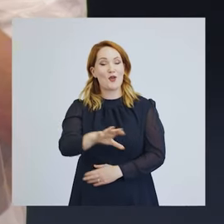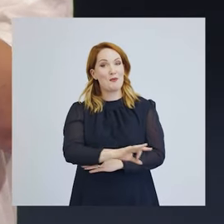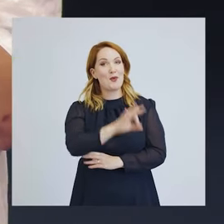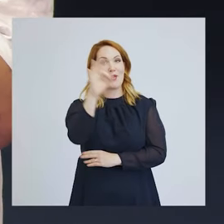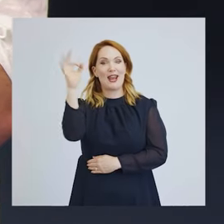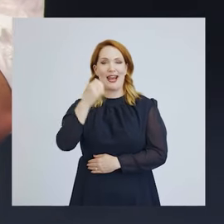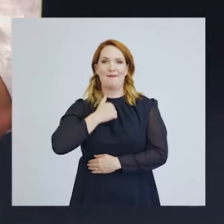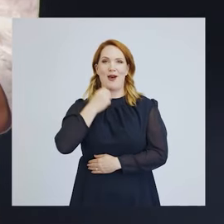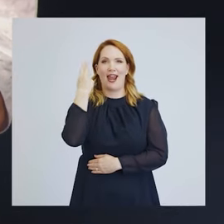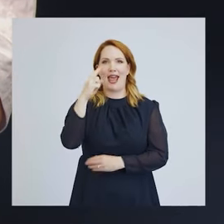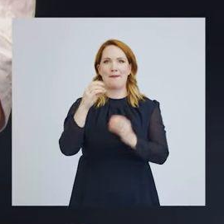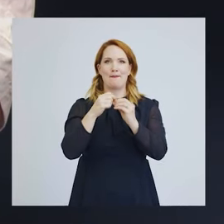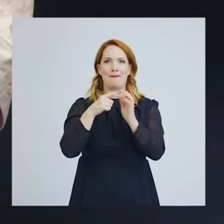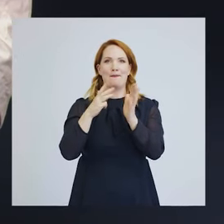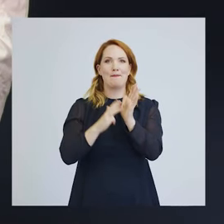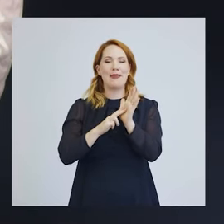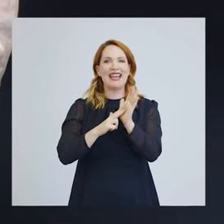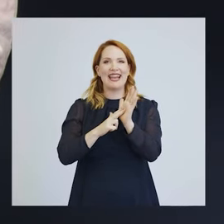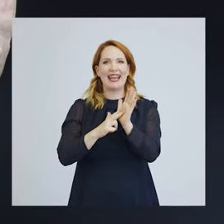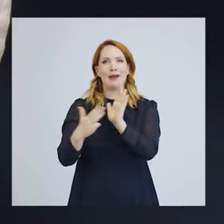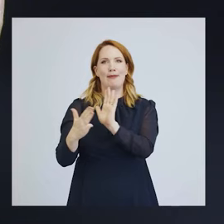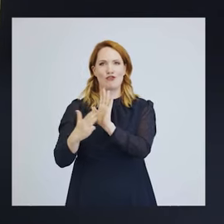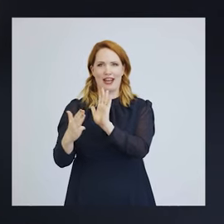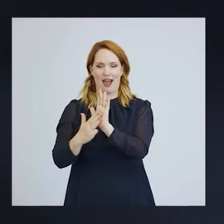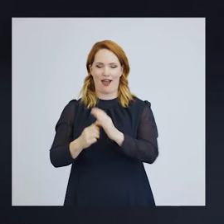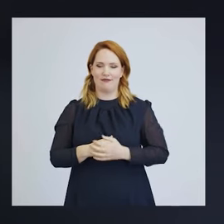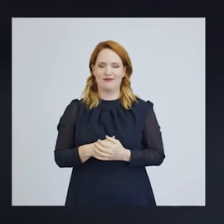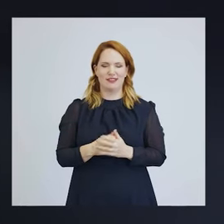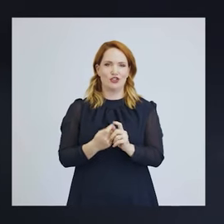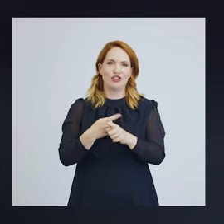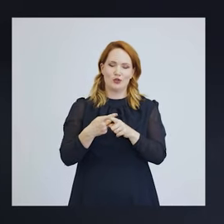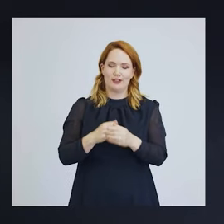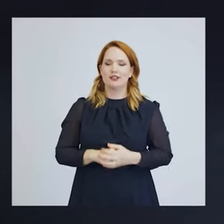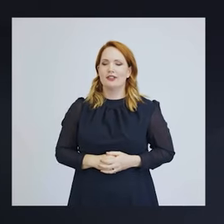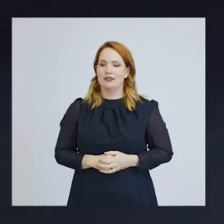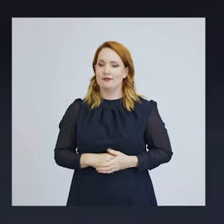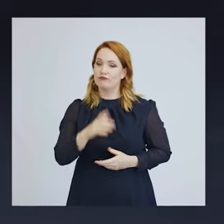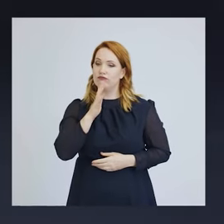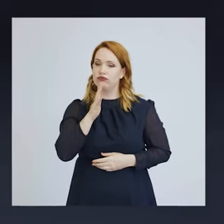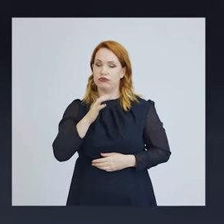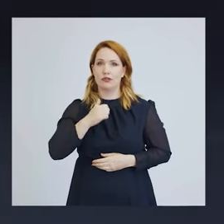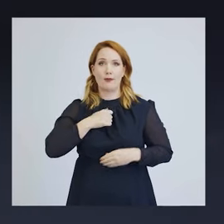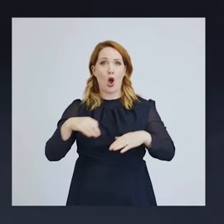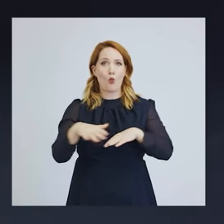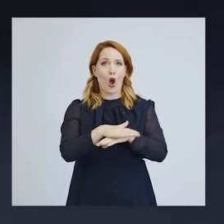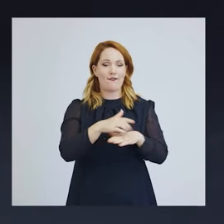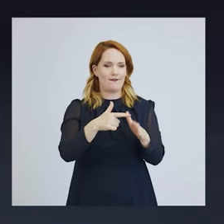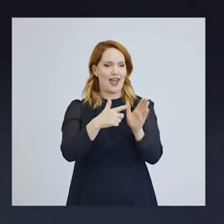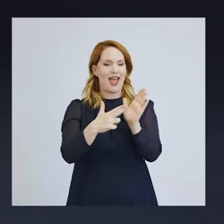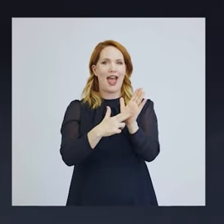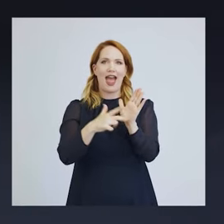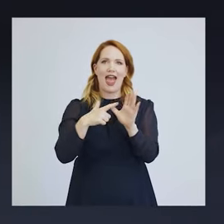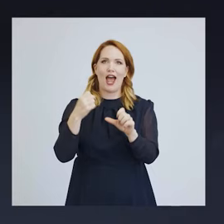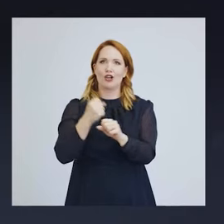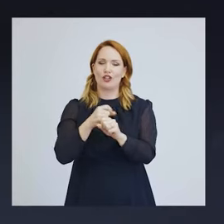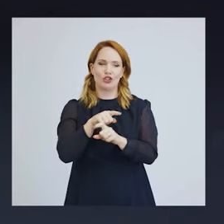Kia ora whānau, mōrena, ko Ben toko ingoa, ko MacGregor toko ingoa whānau. My name's Ben MacGregor, ko Anna Grace toku